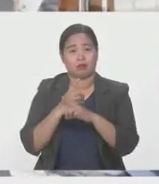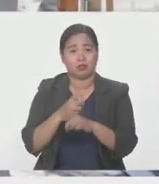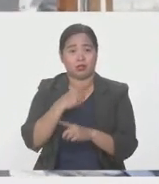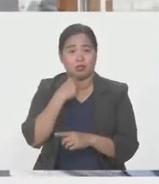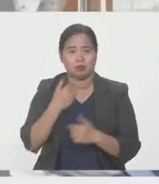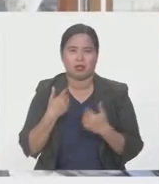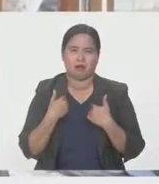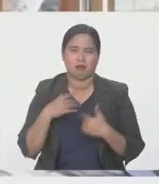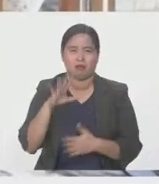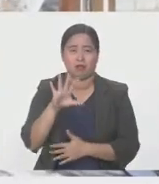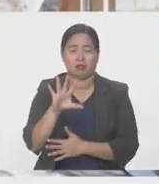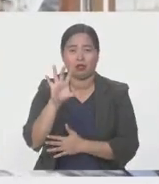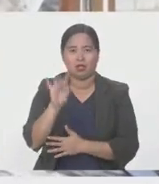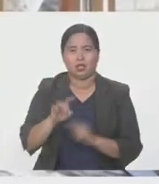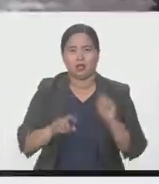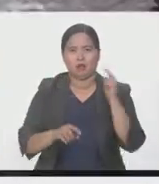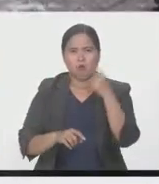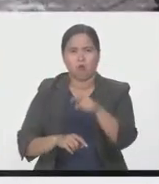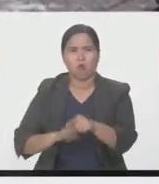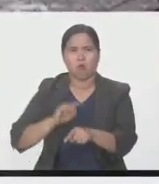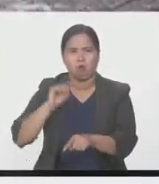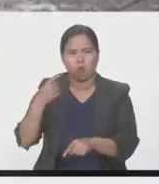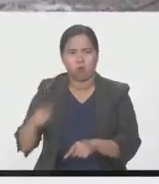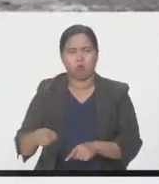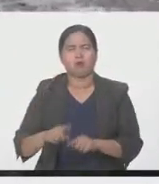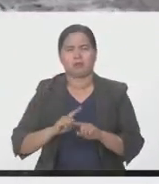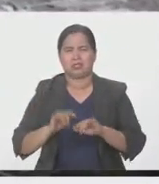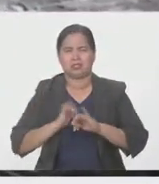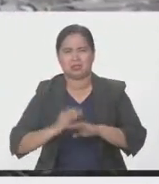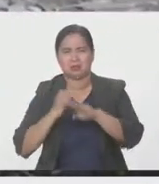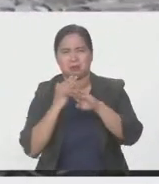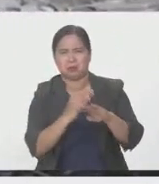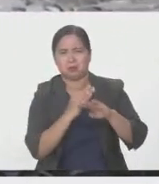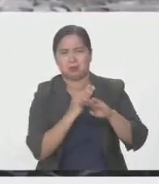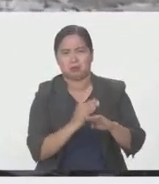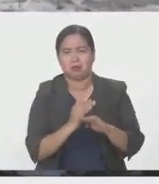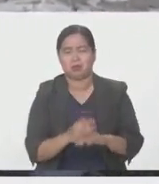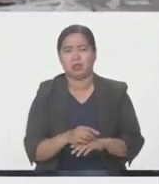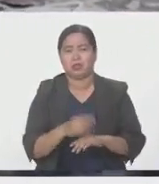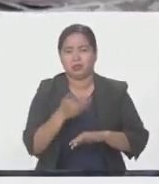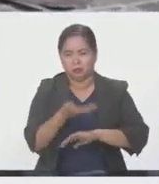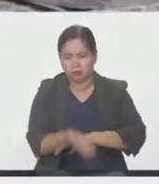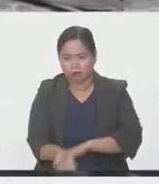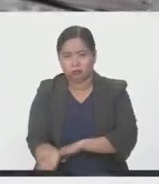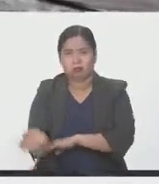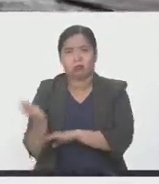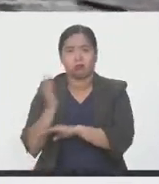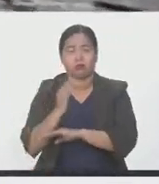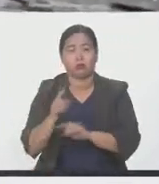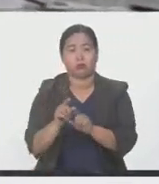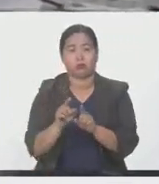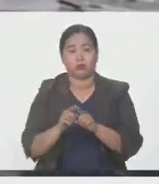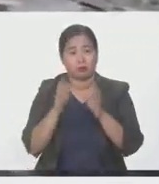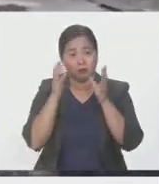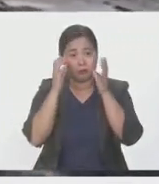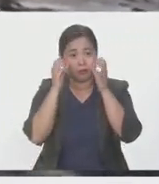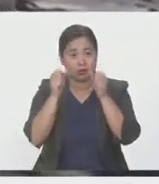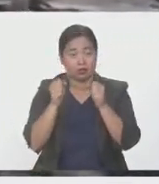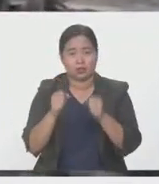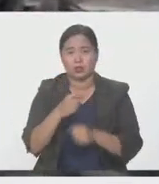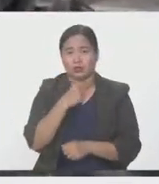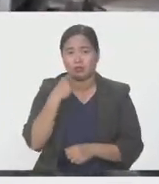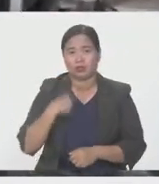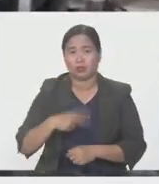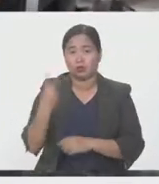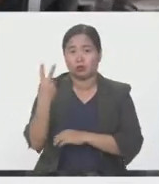at least 58 drones were shot down by air defenses overnight and into the morning. Russian President Vladimir Putin said the 2 days